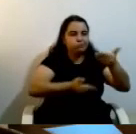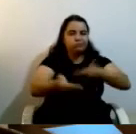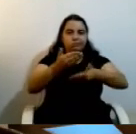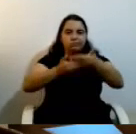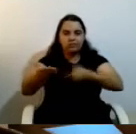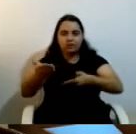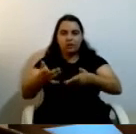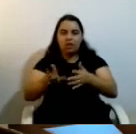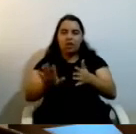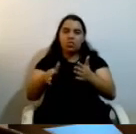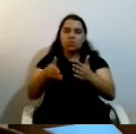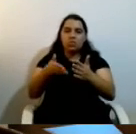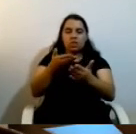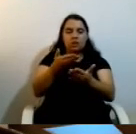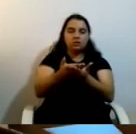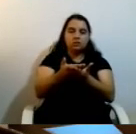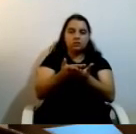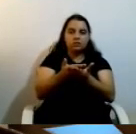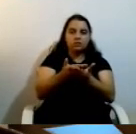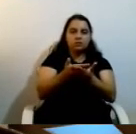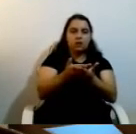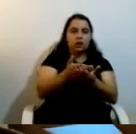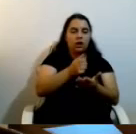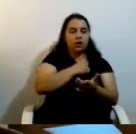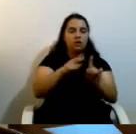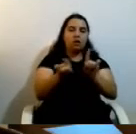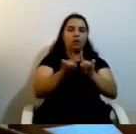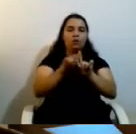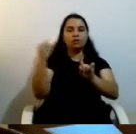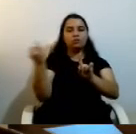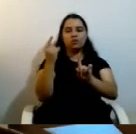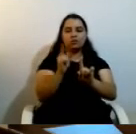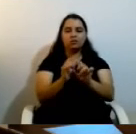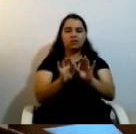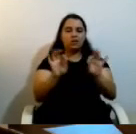drastically it reduces our self-determination.